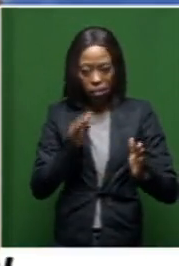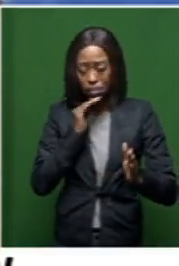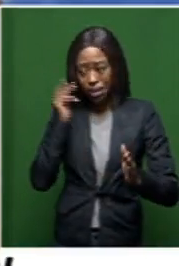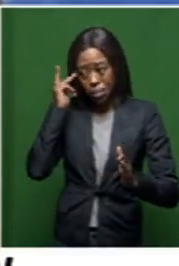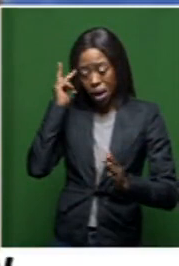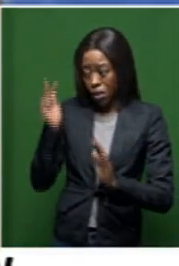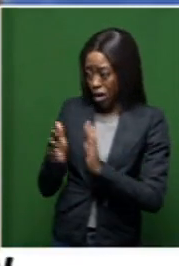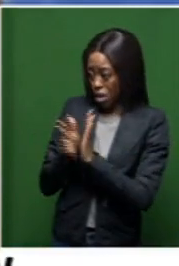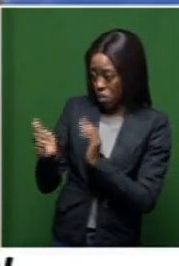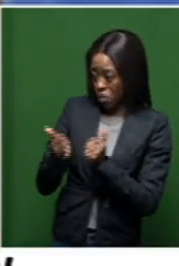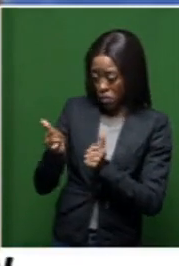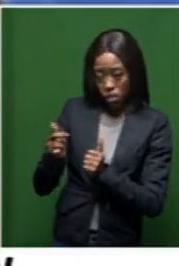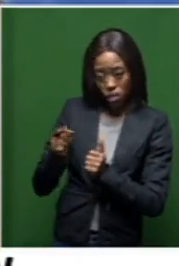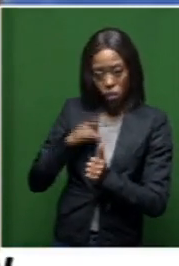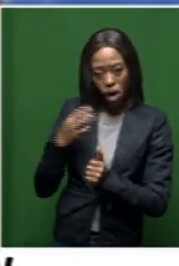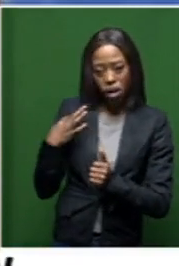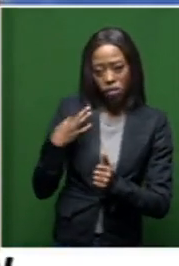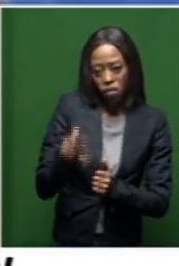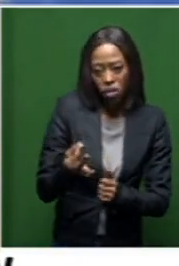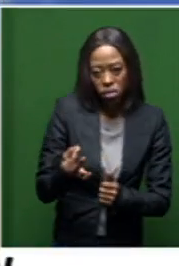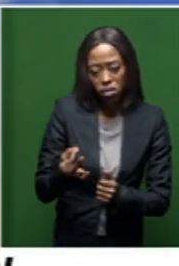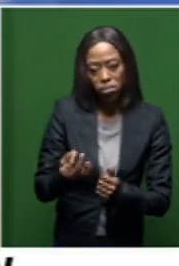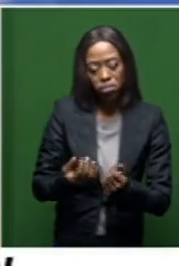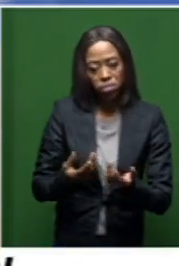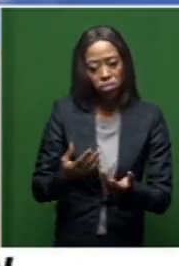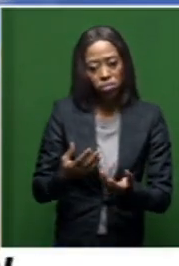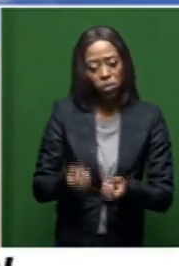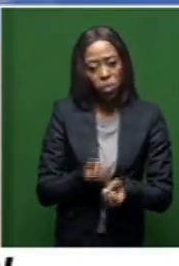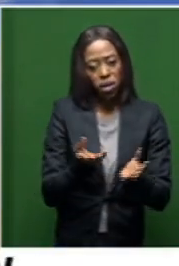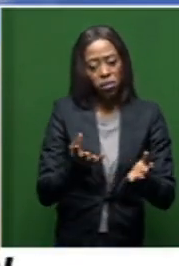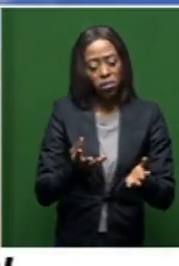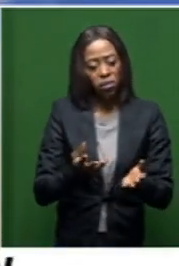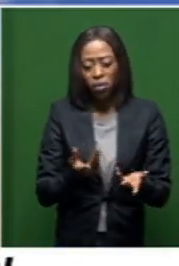parental consent to become a bone marrow donor from those ages?